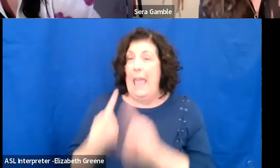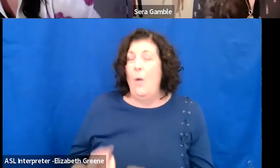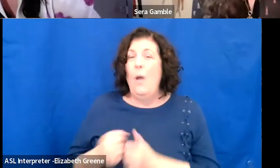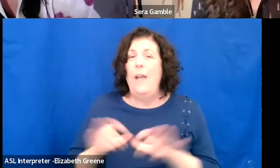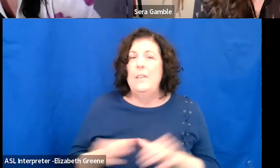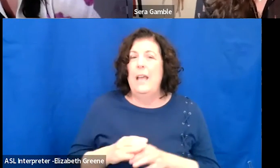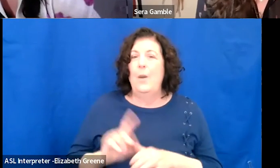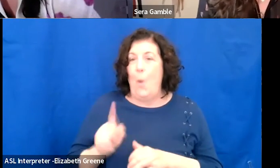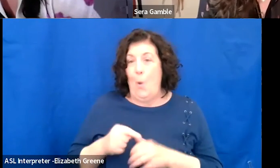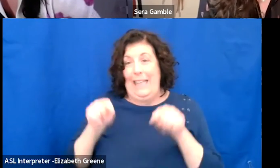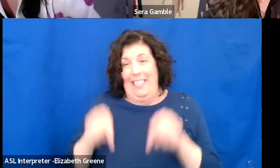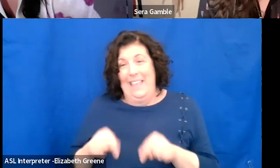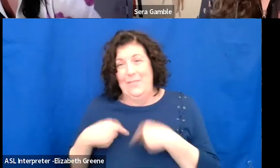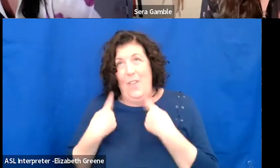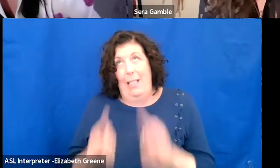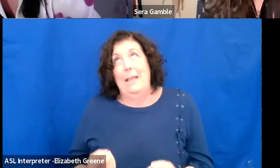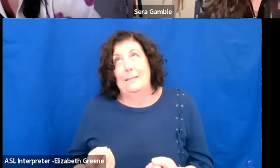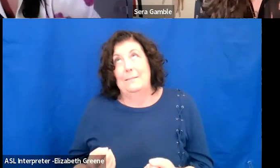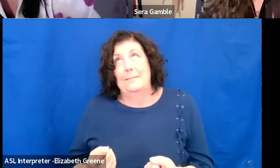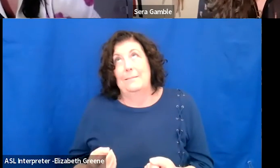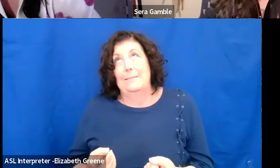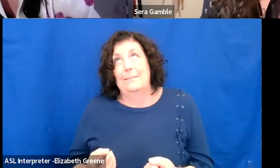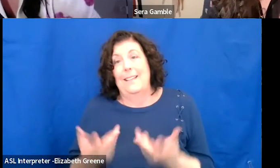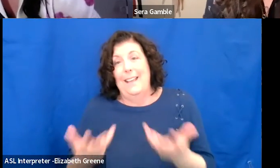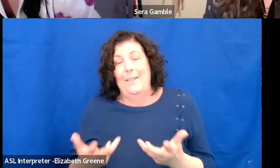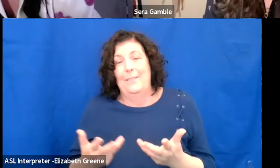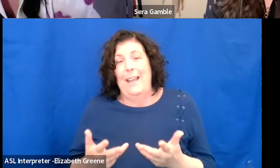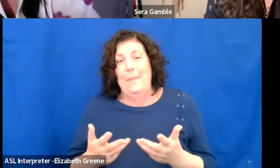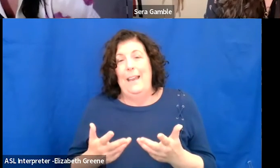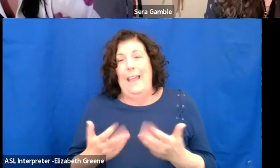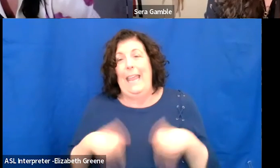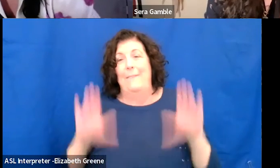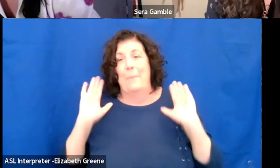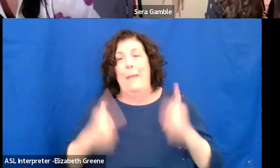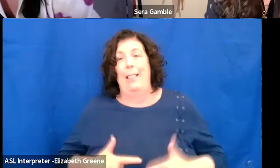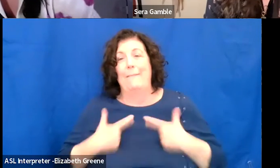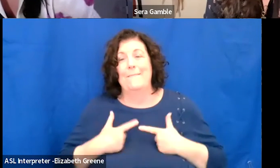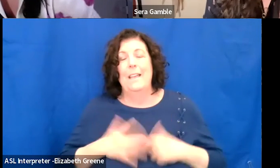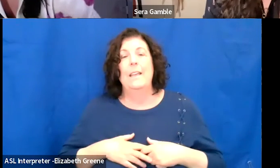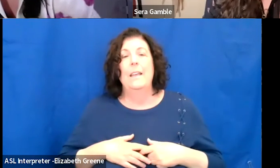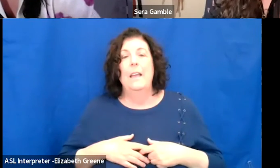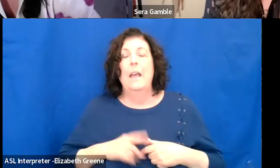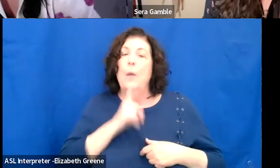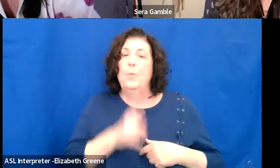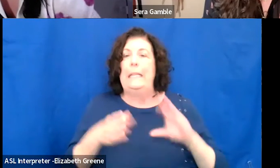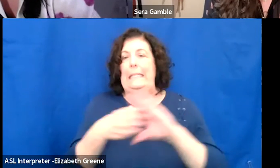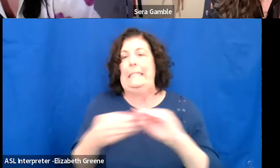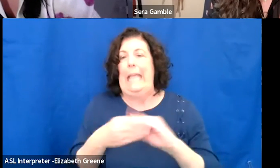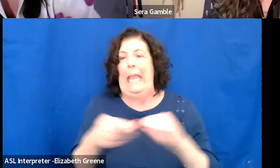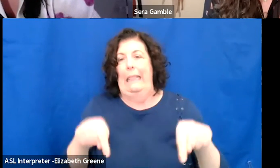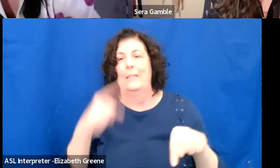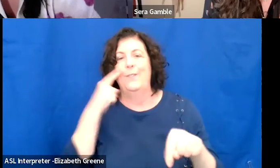little else but this for the last almost 2 decades of my life, I'll not only go in, like, I'm really saying this for the people who